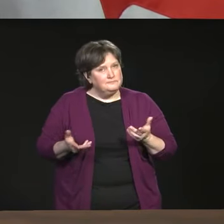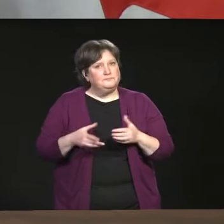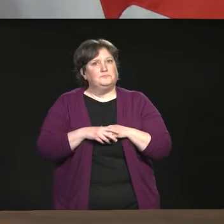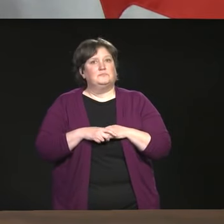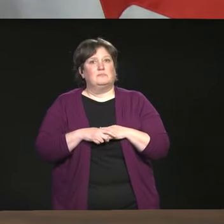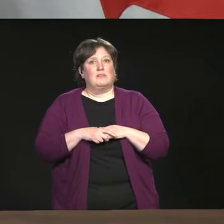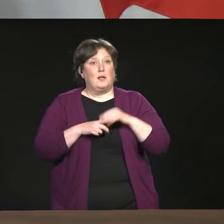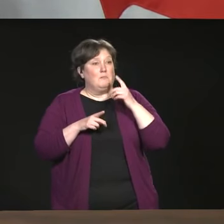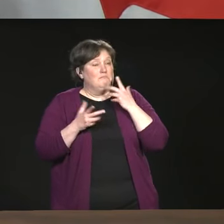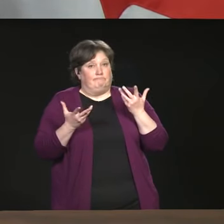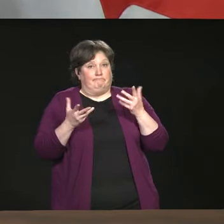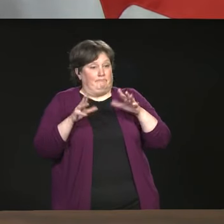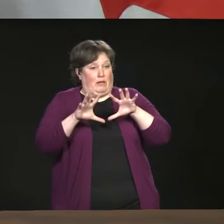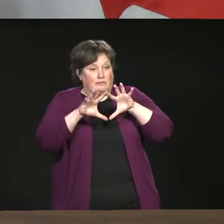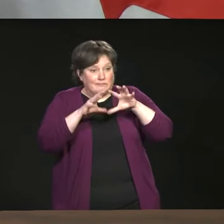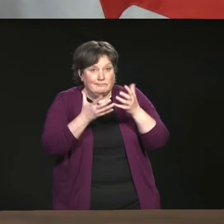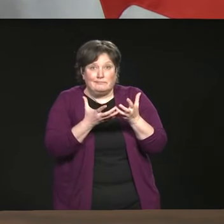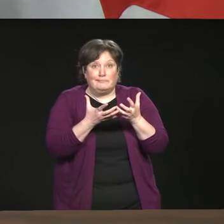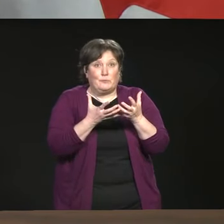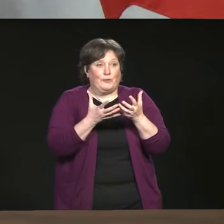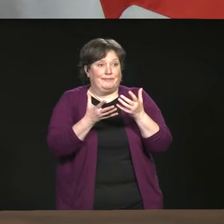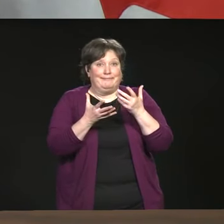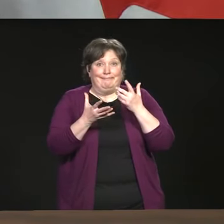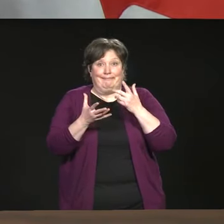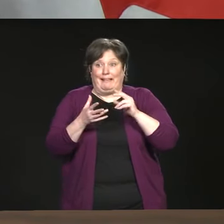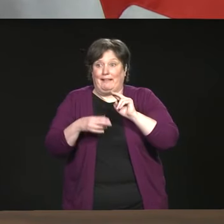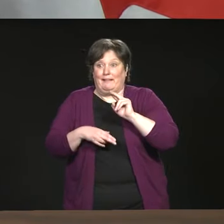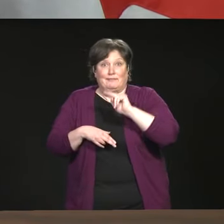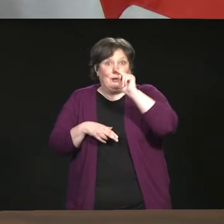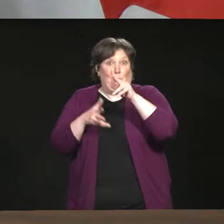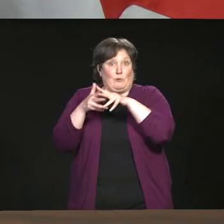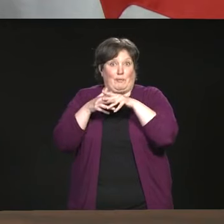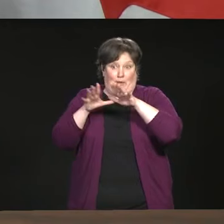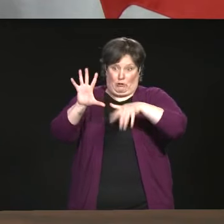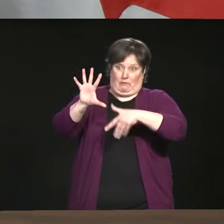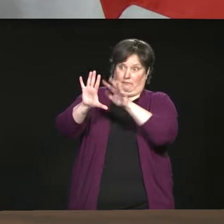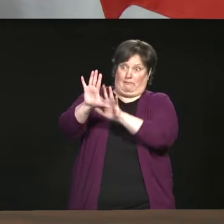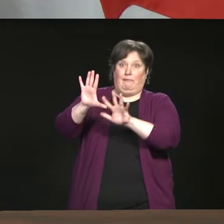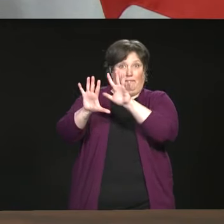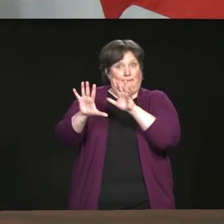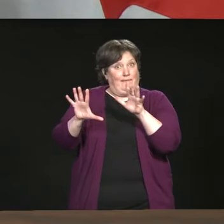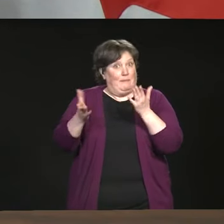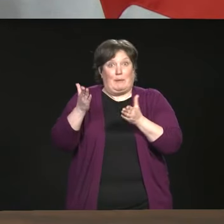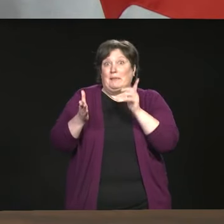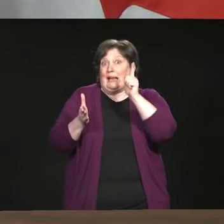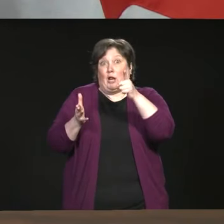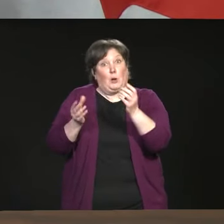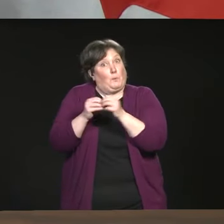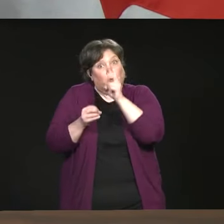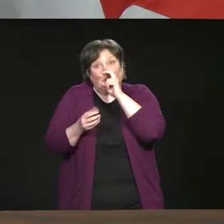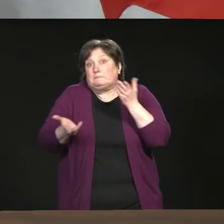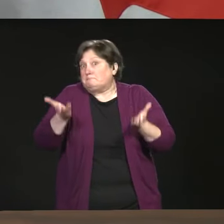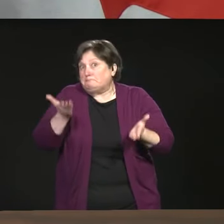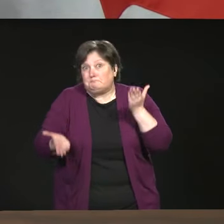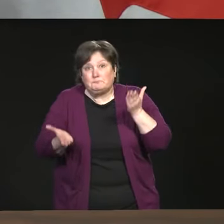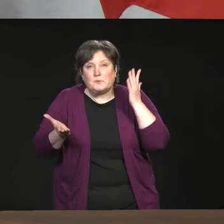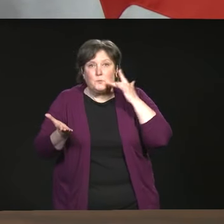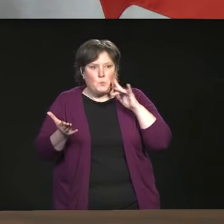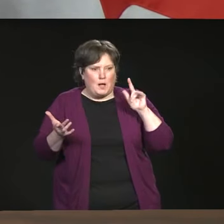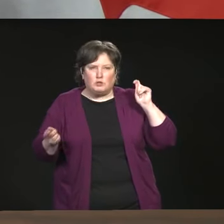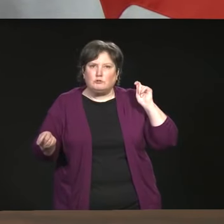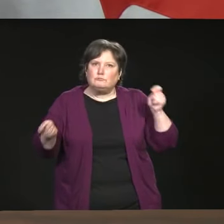continent is fluid and evolving. And as the situation evolves, we are constantly, and by constantly I mean